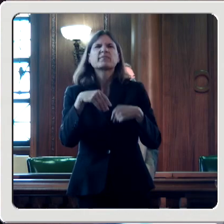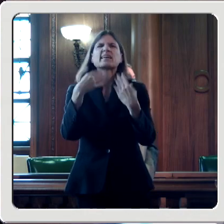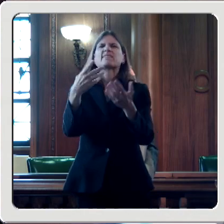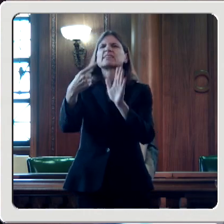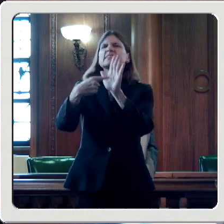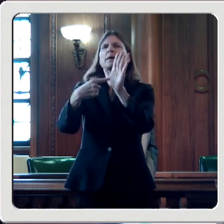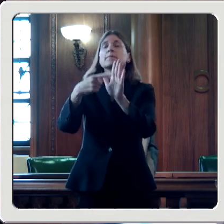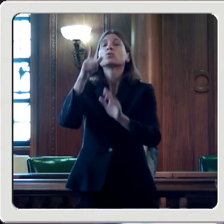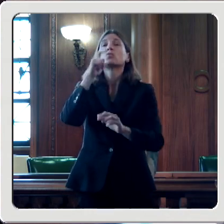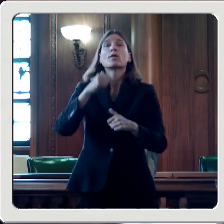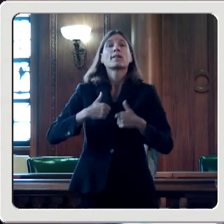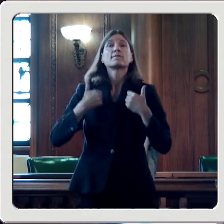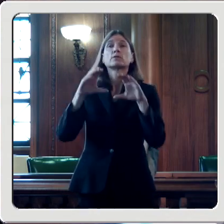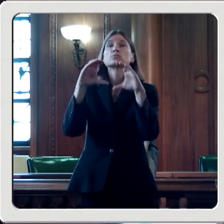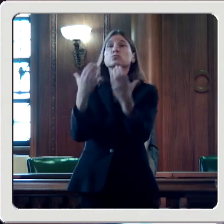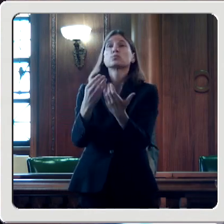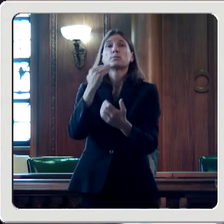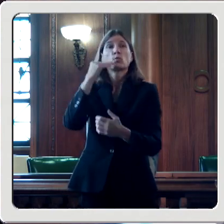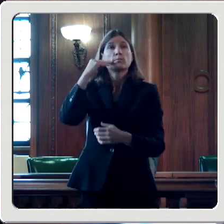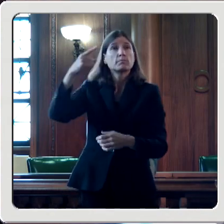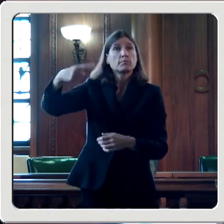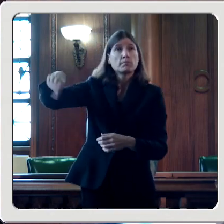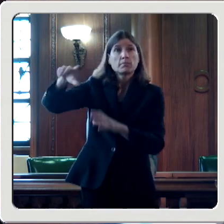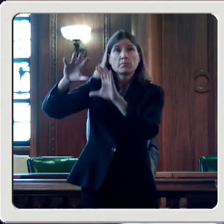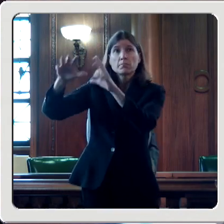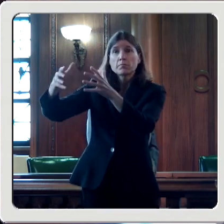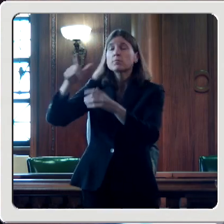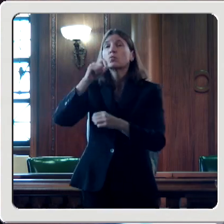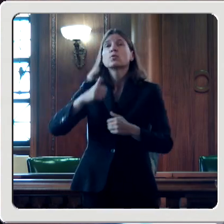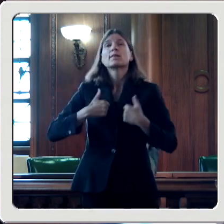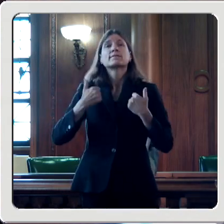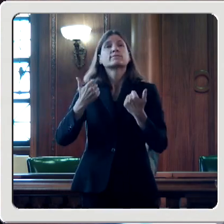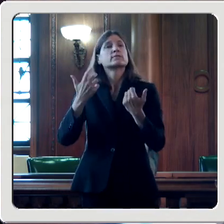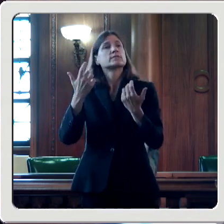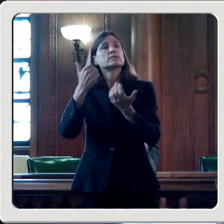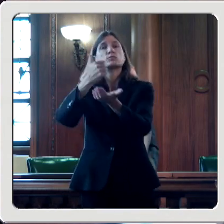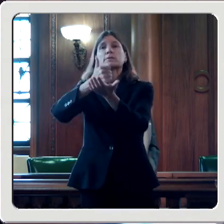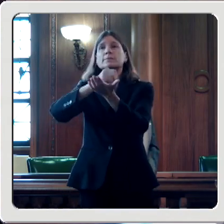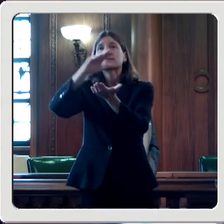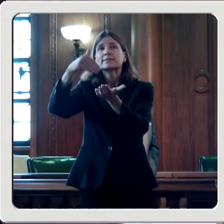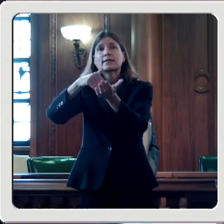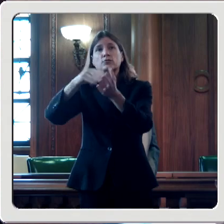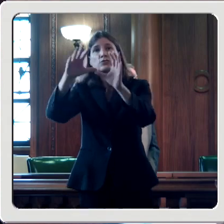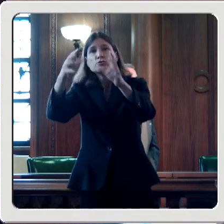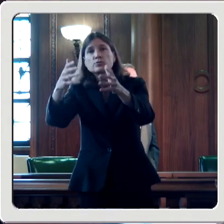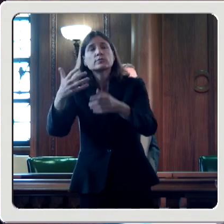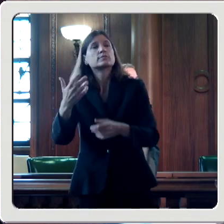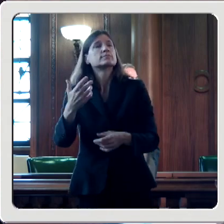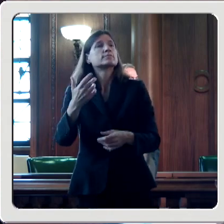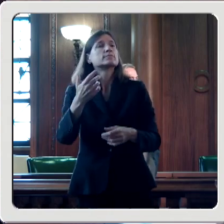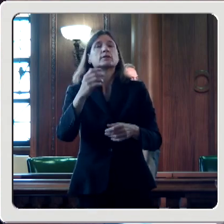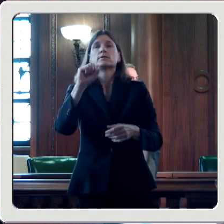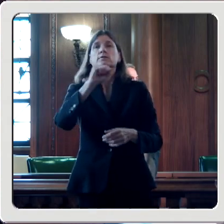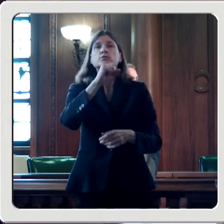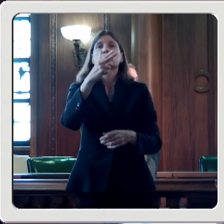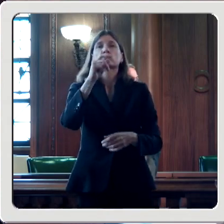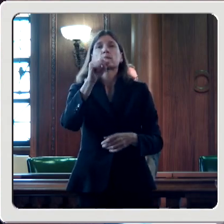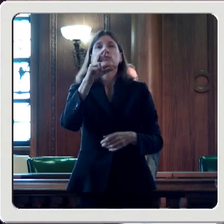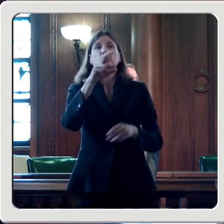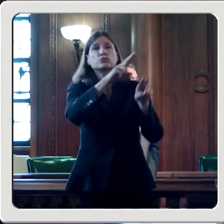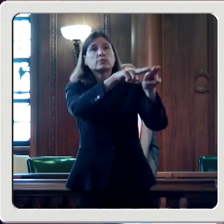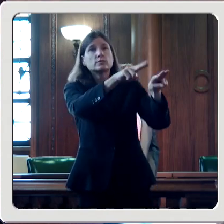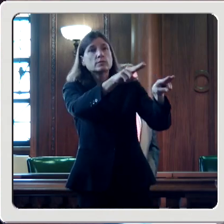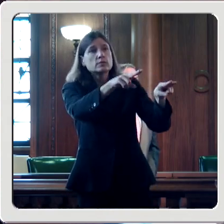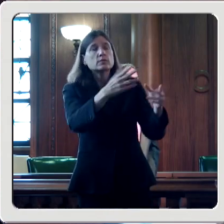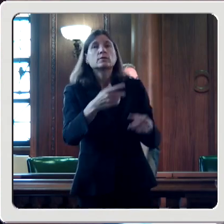homes, residential behavioral health treatment, certain types of shelters, and residential schools. This is